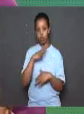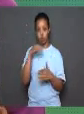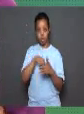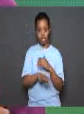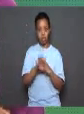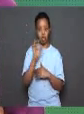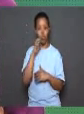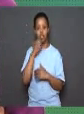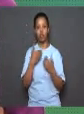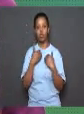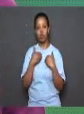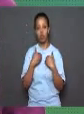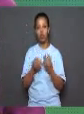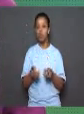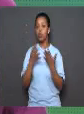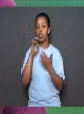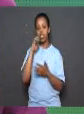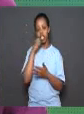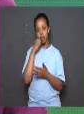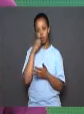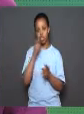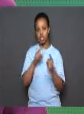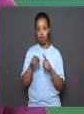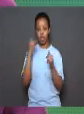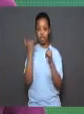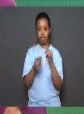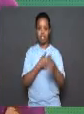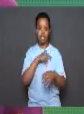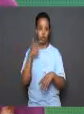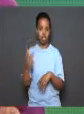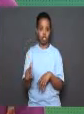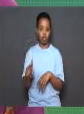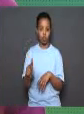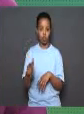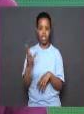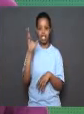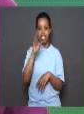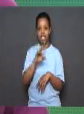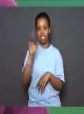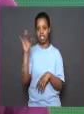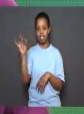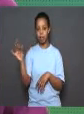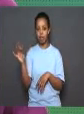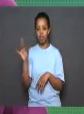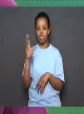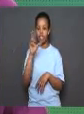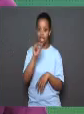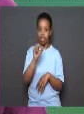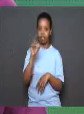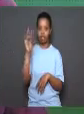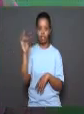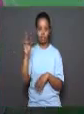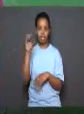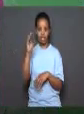Most of these enzymes have an optimum temperature of 37 degrees Celsius.